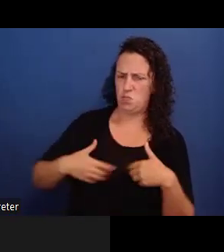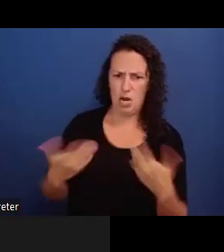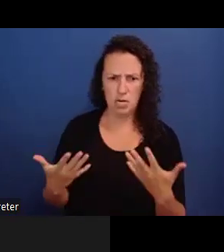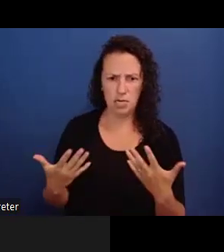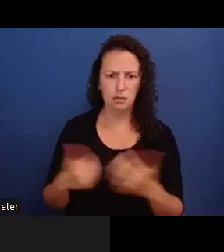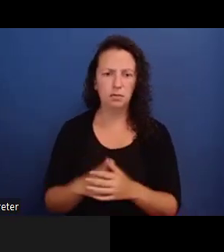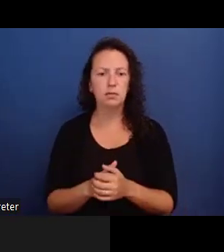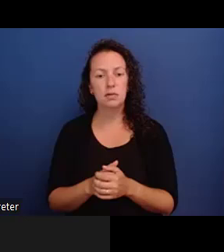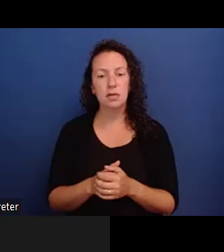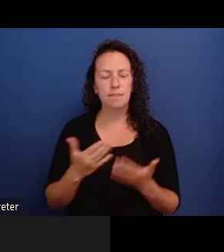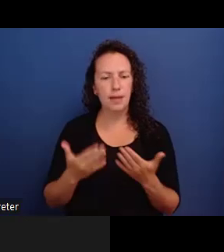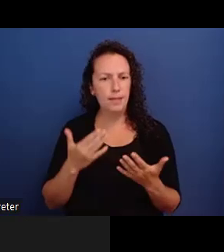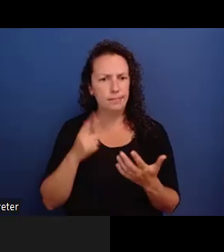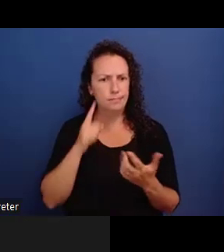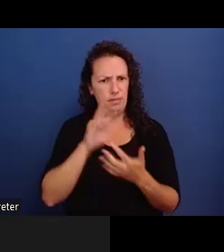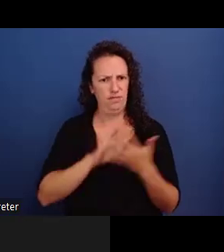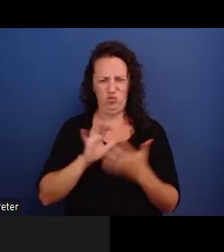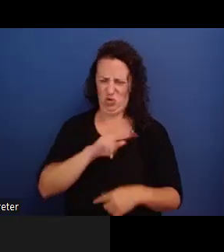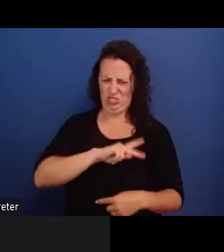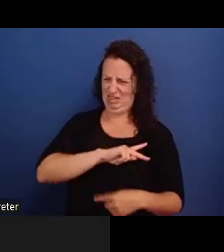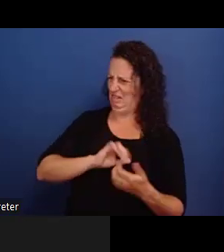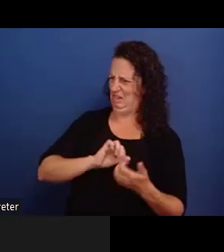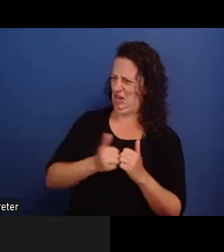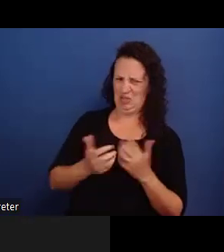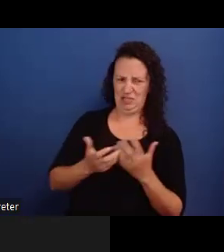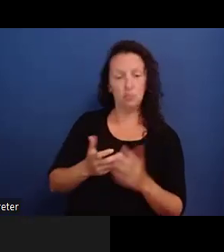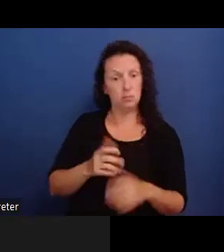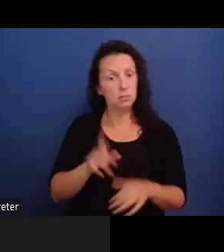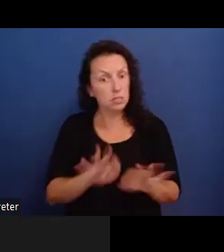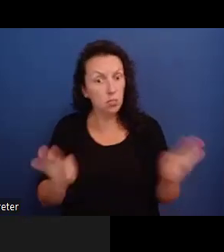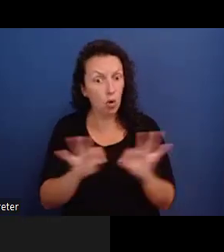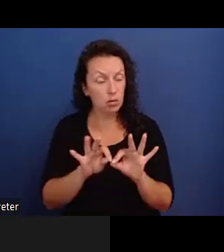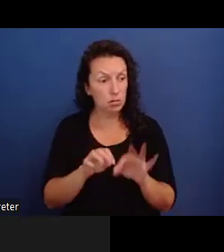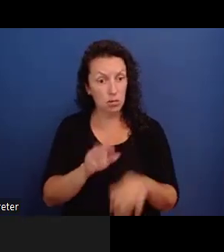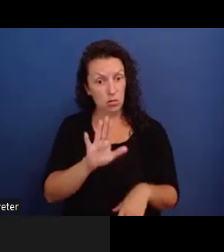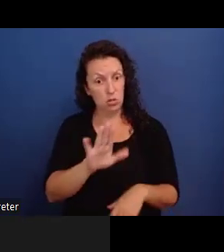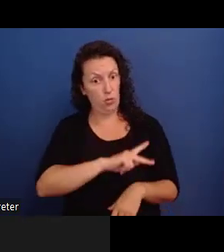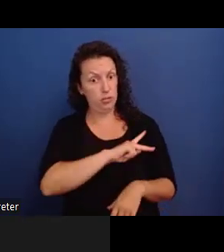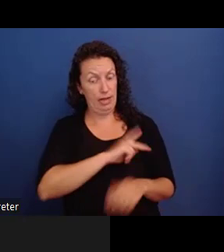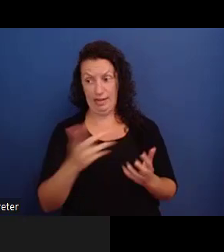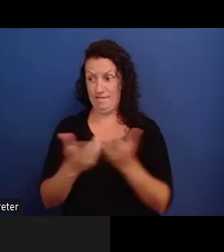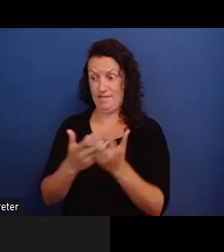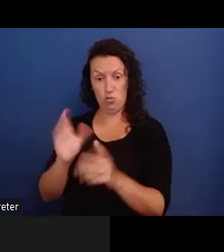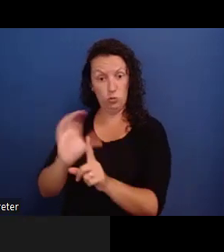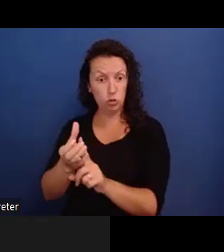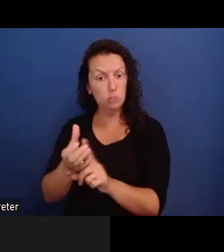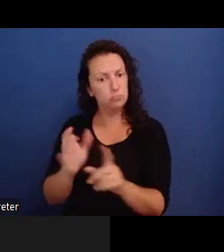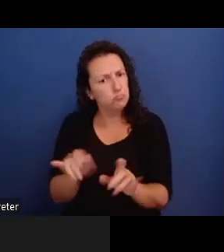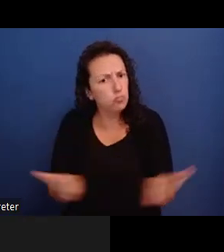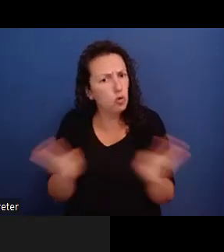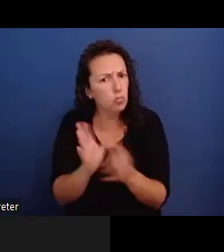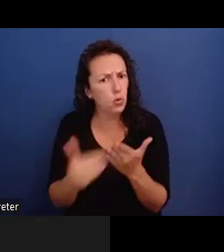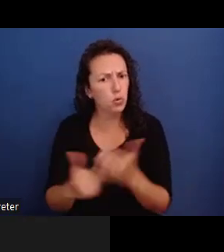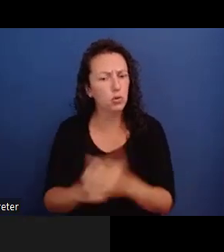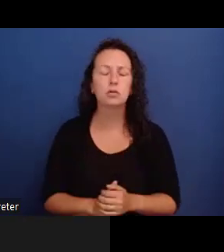about personality? But that's important. How do you fit in with the culture of the work? There are videos on